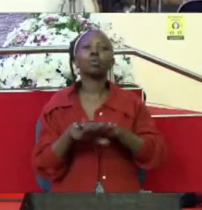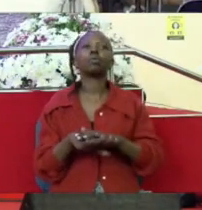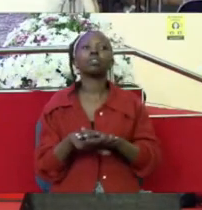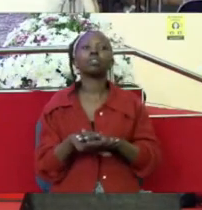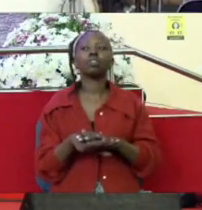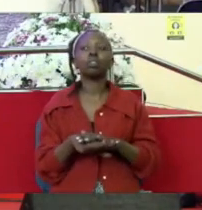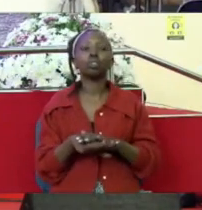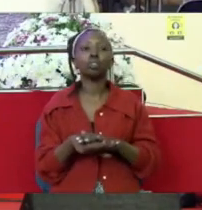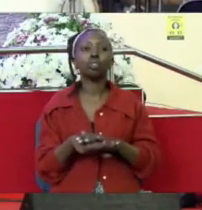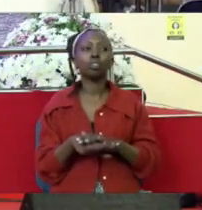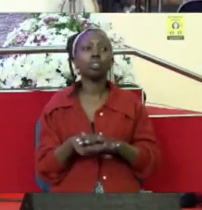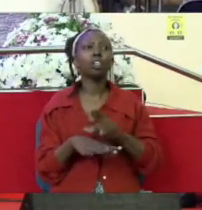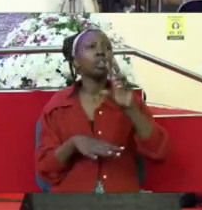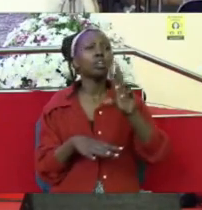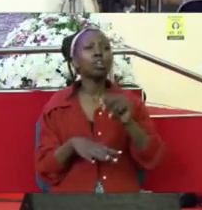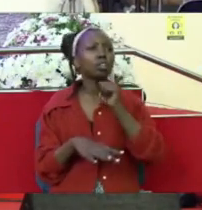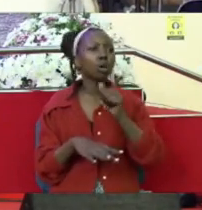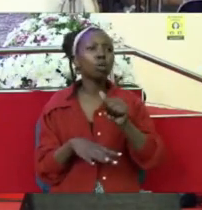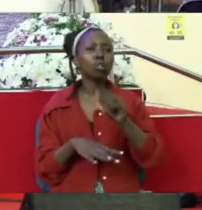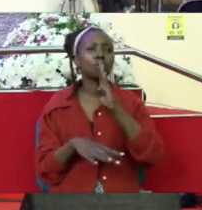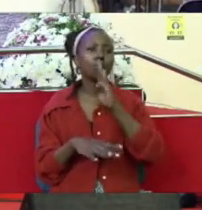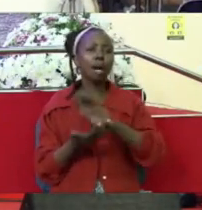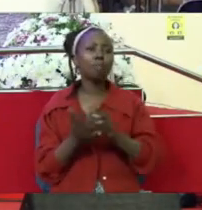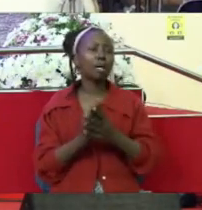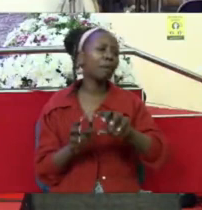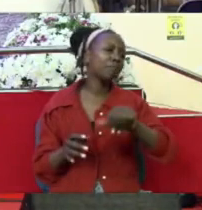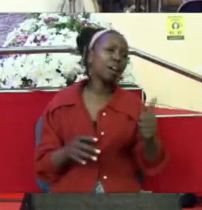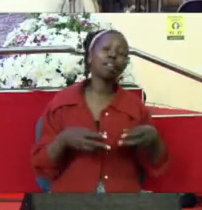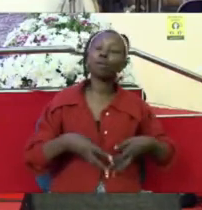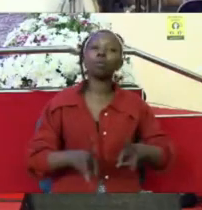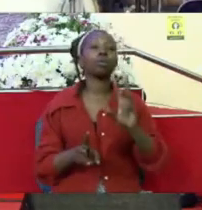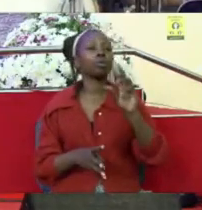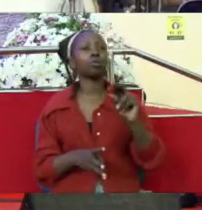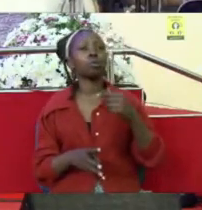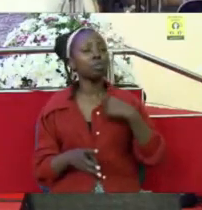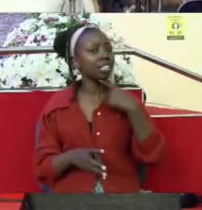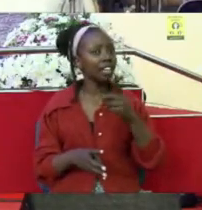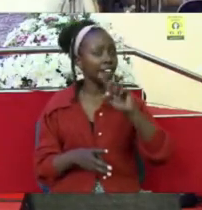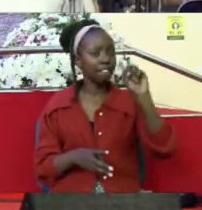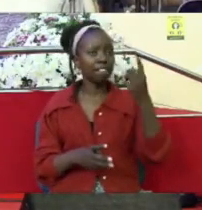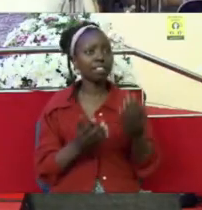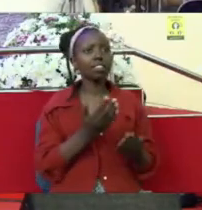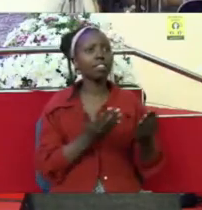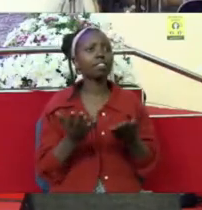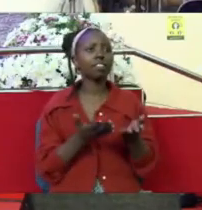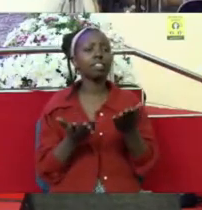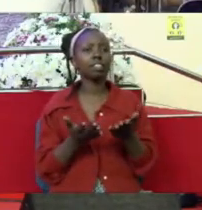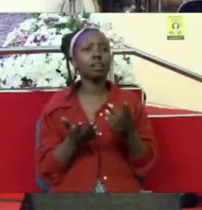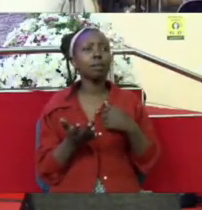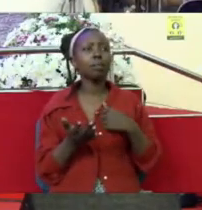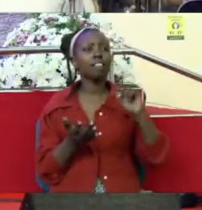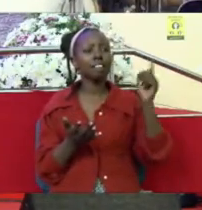It cannot be otherwise. Haitakuwa vingine. The first service I told them. Ibada ya kwanza niliwaambia. My first time to get out of this country